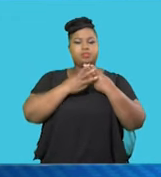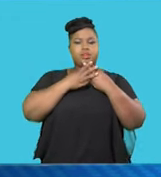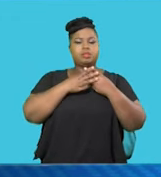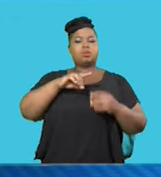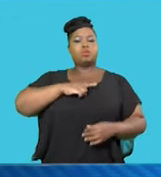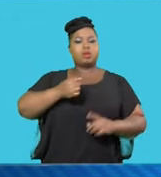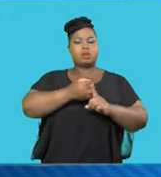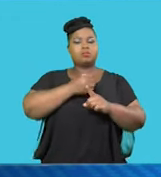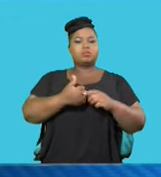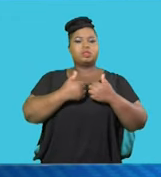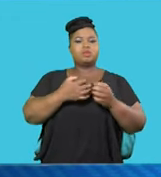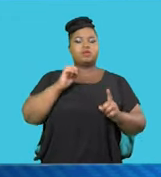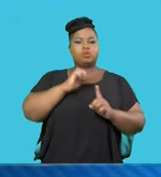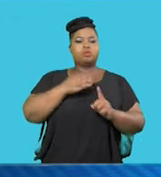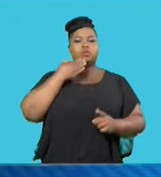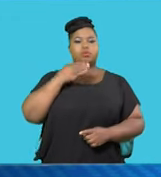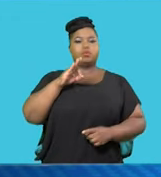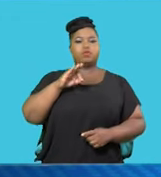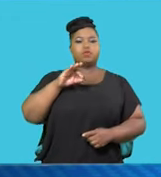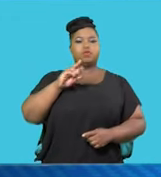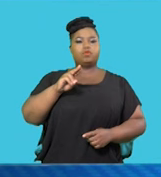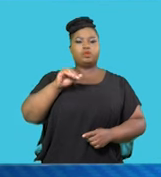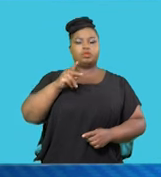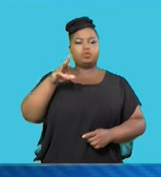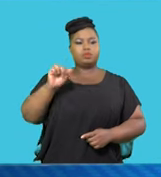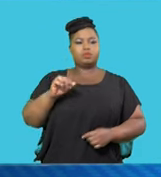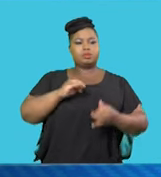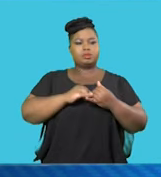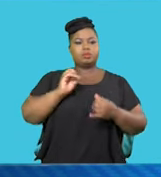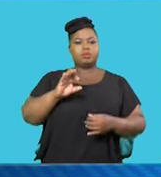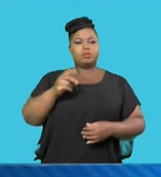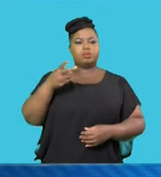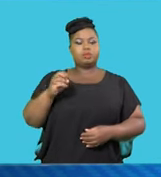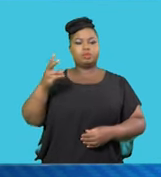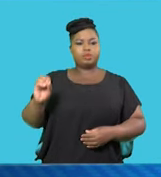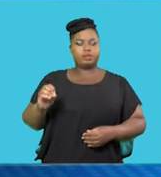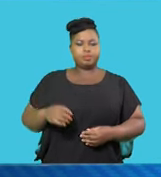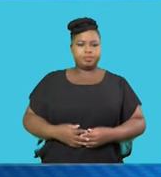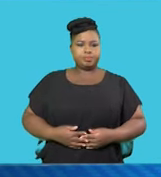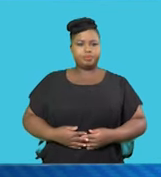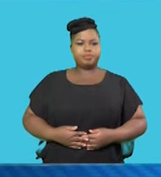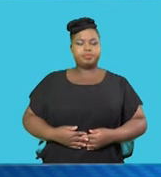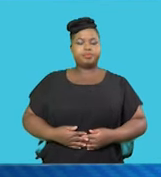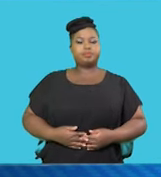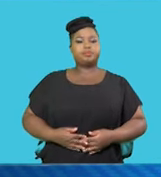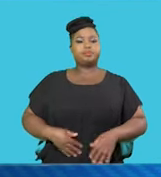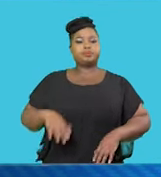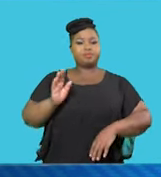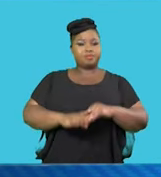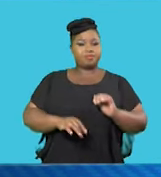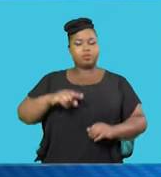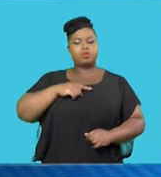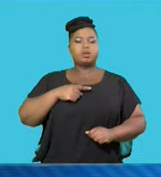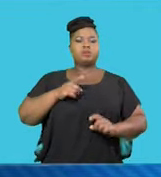for assaulting his girlfriend Fundiswa Mathithibala in September of 2020. The sentence was